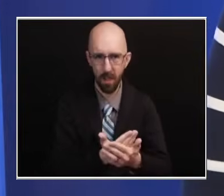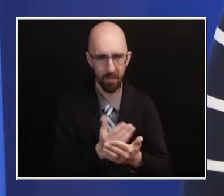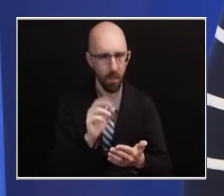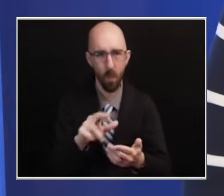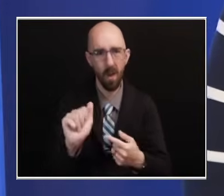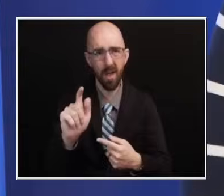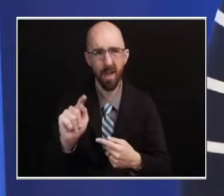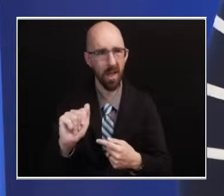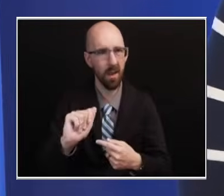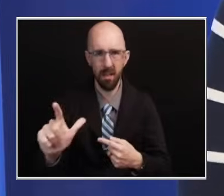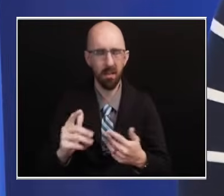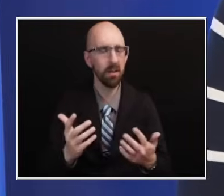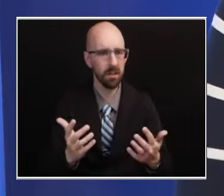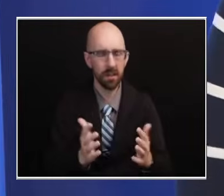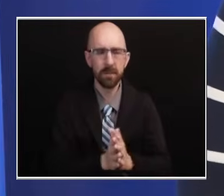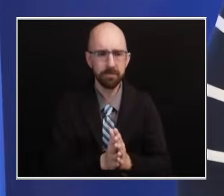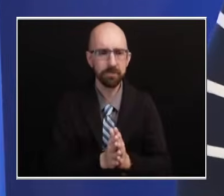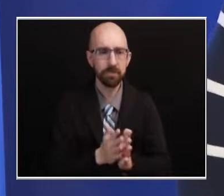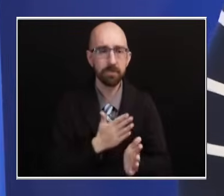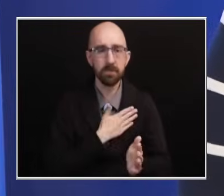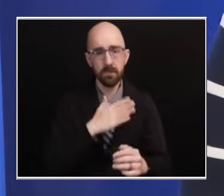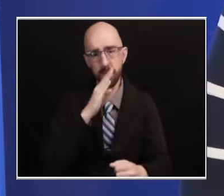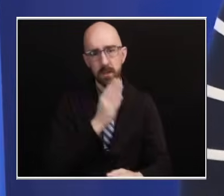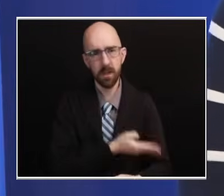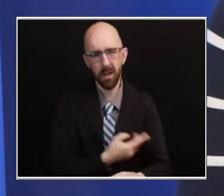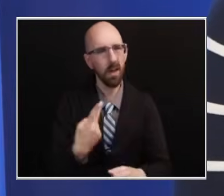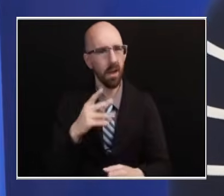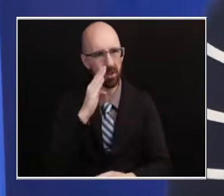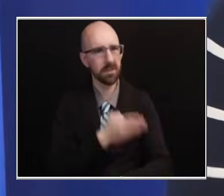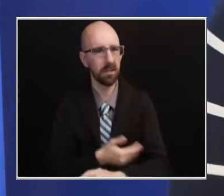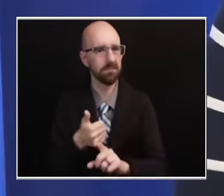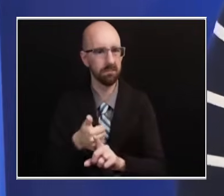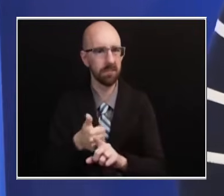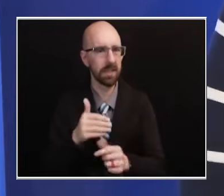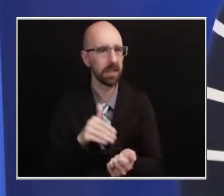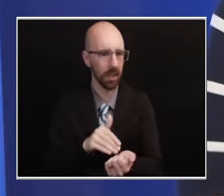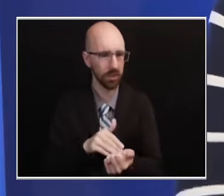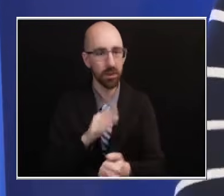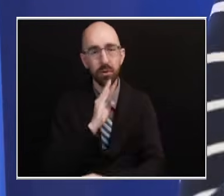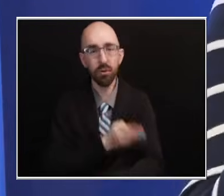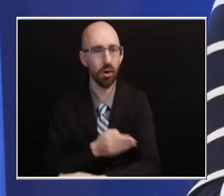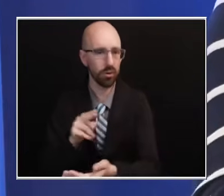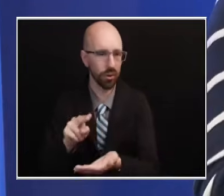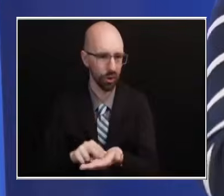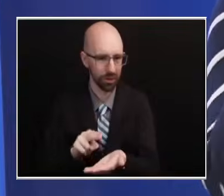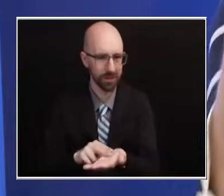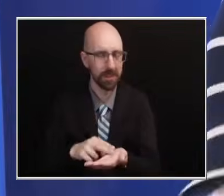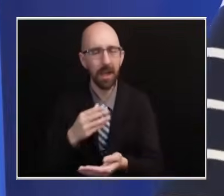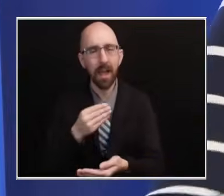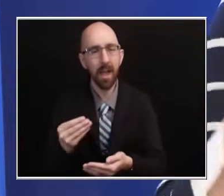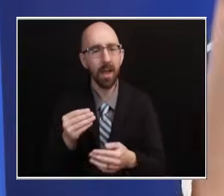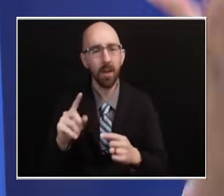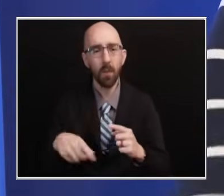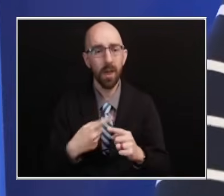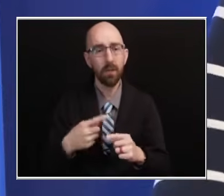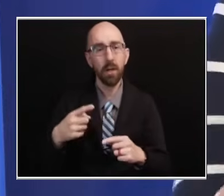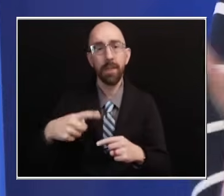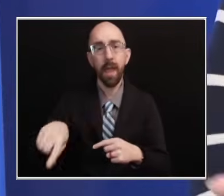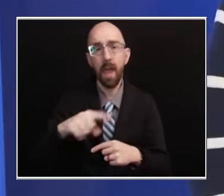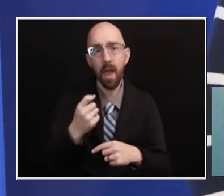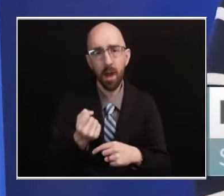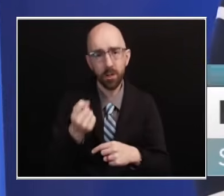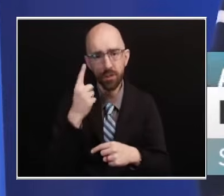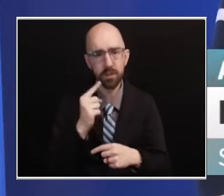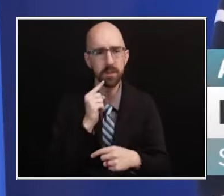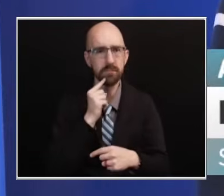And our son is a doctor, our daughter is a nurse, and when they understood the gravity of what was